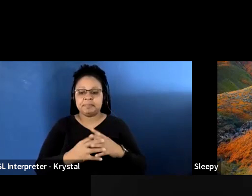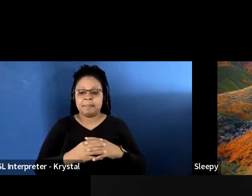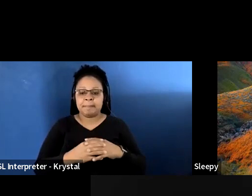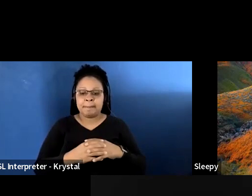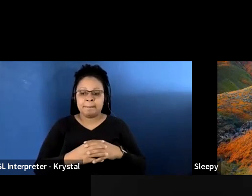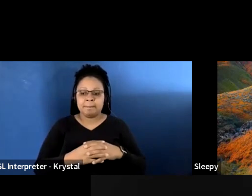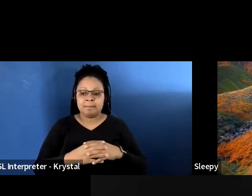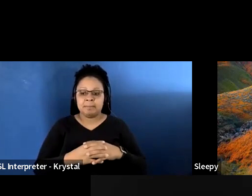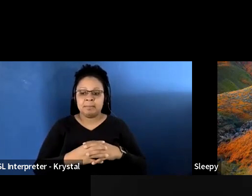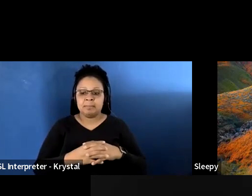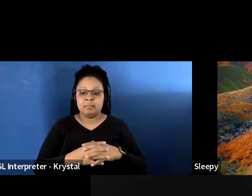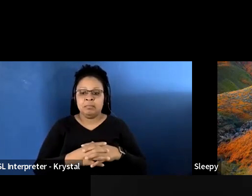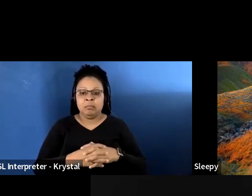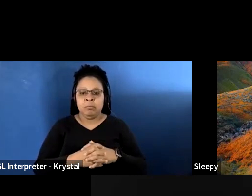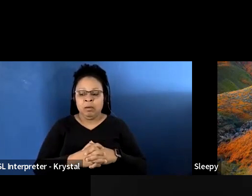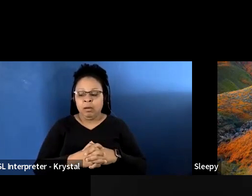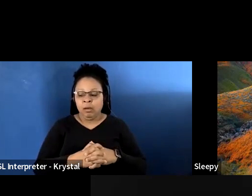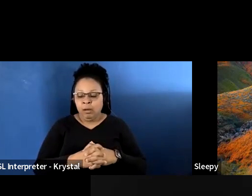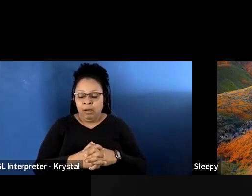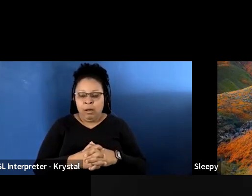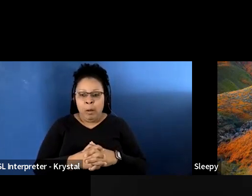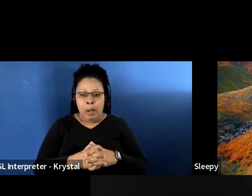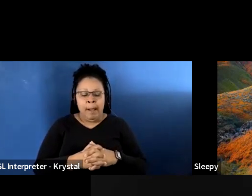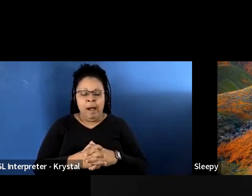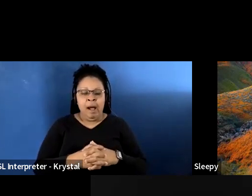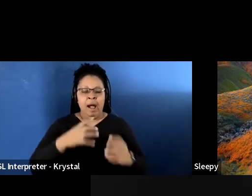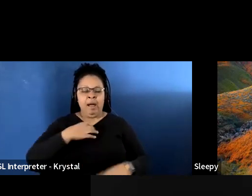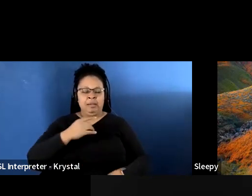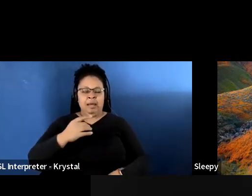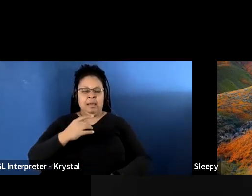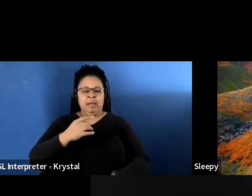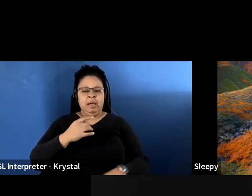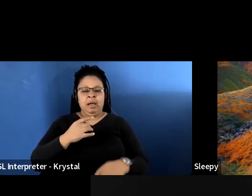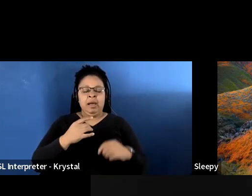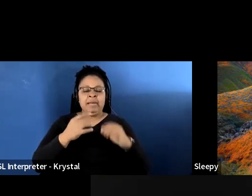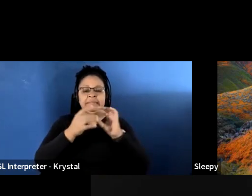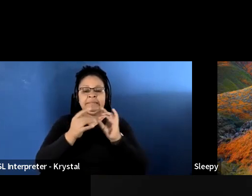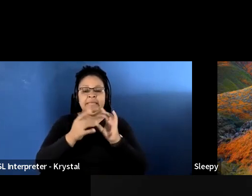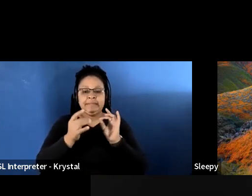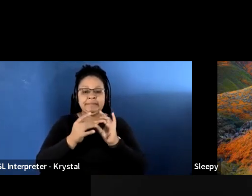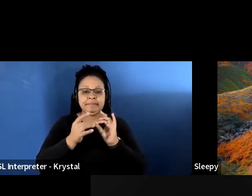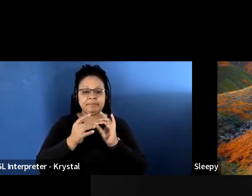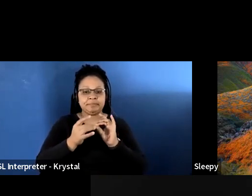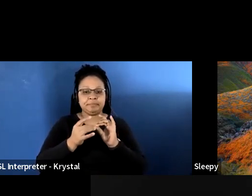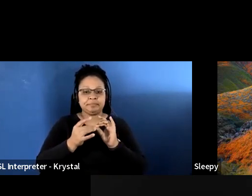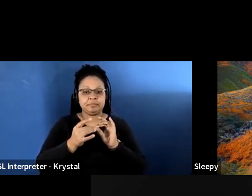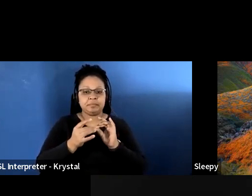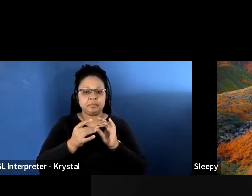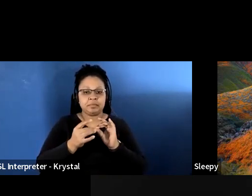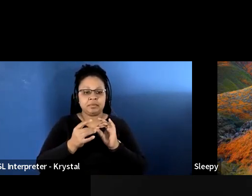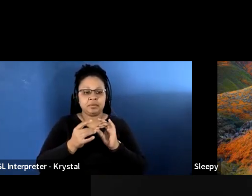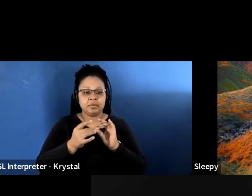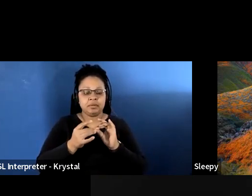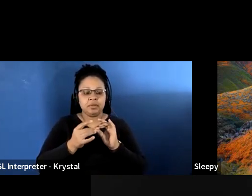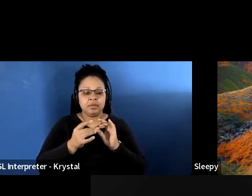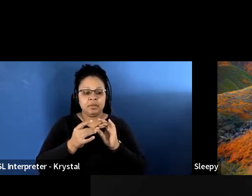to something else here. I kind of like the one that says, when do you feel the most